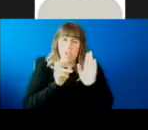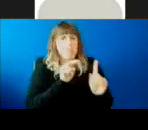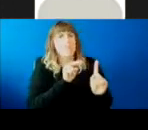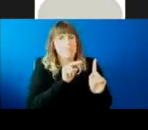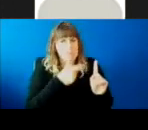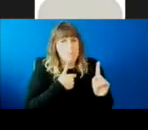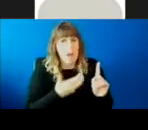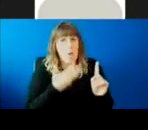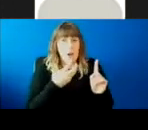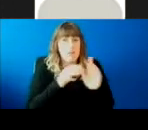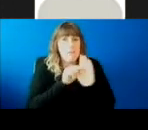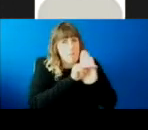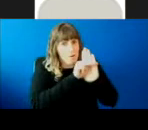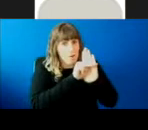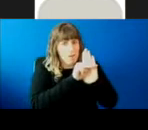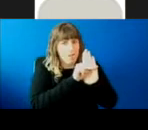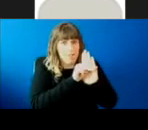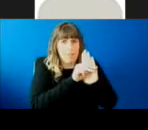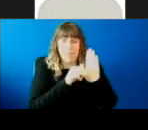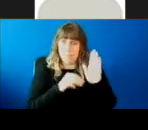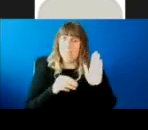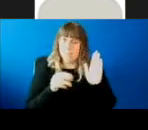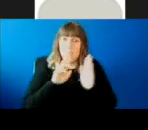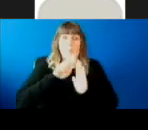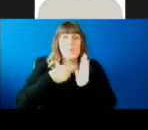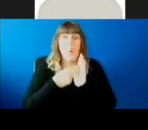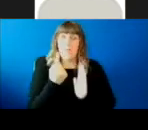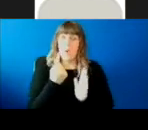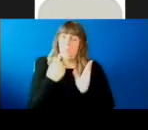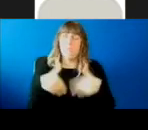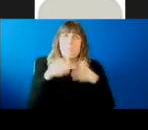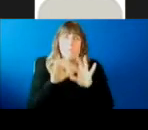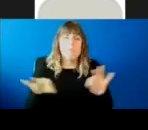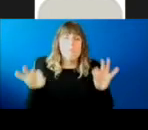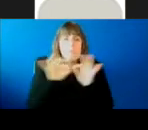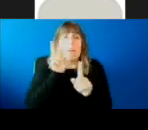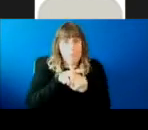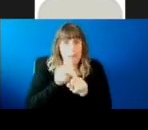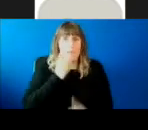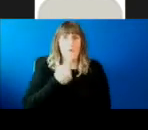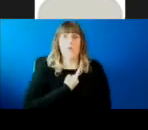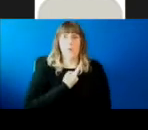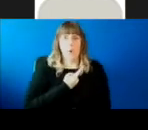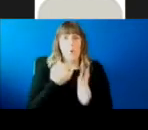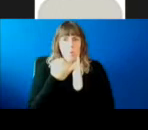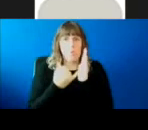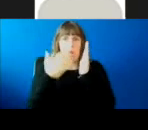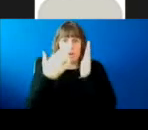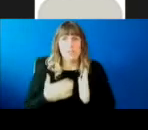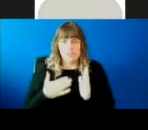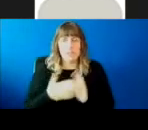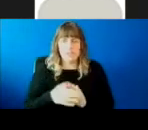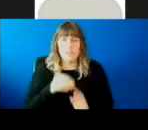the rule of ones absolutely applies to solo artists and people that are doing their thing on their